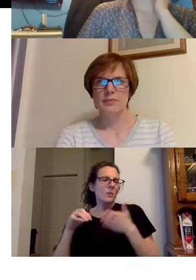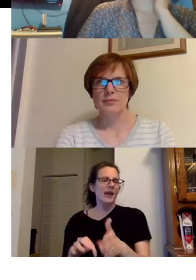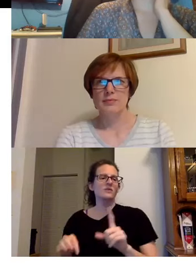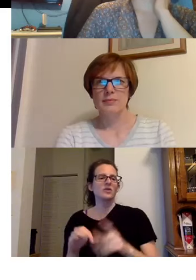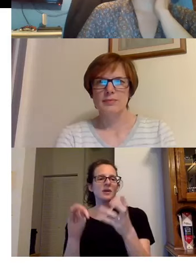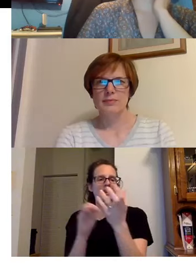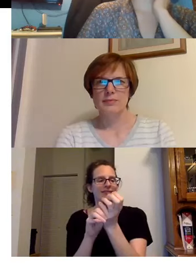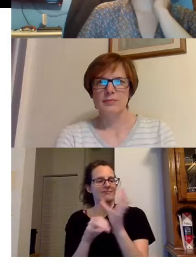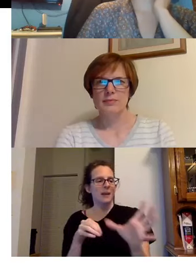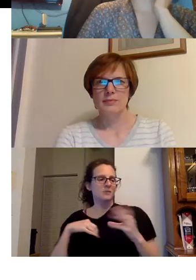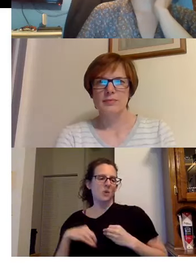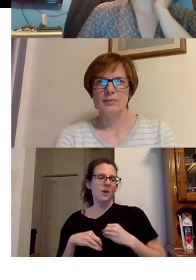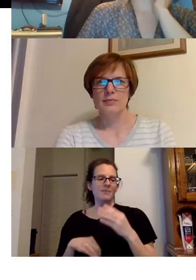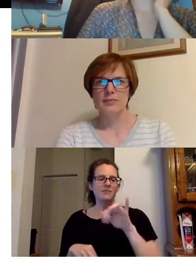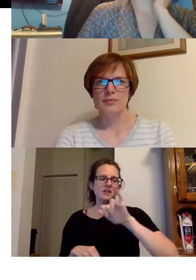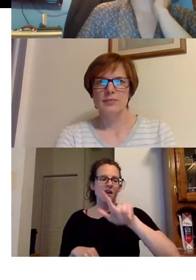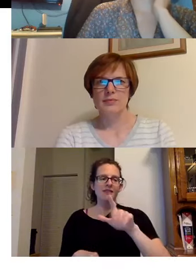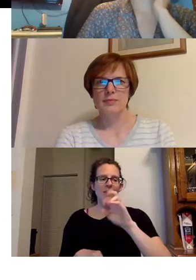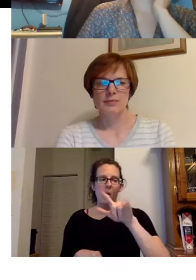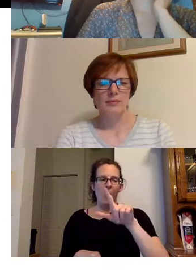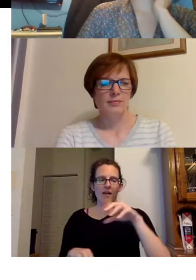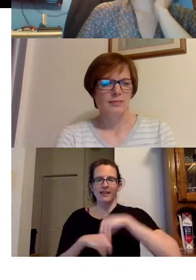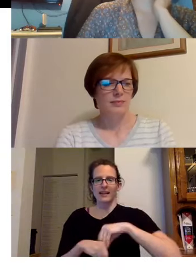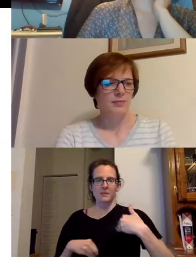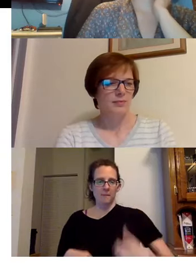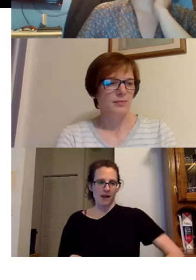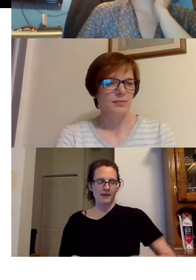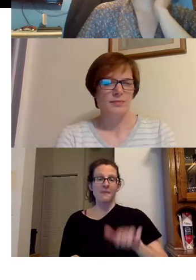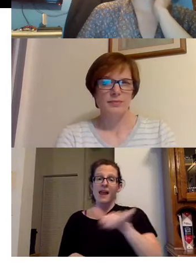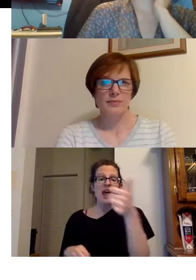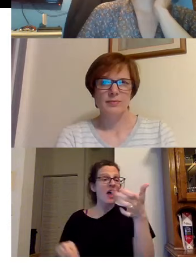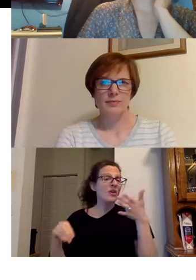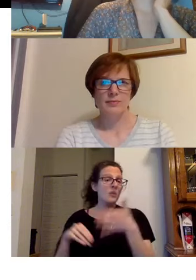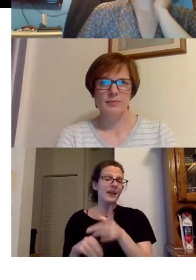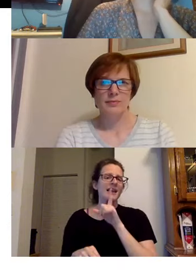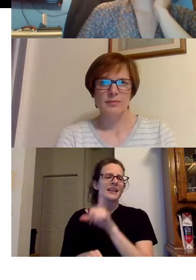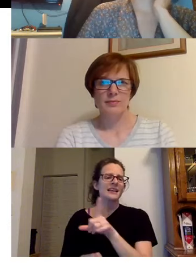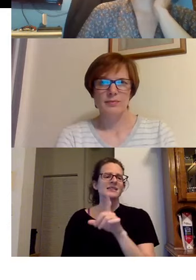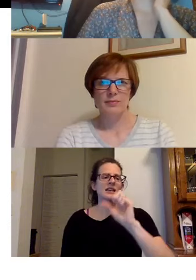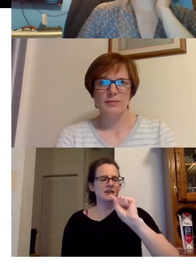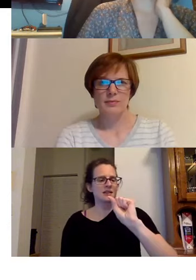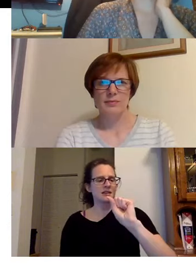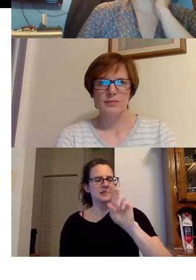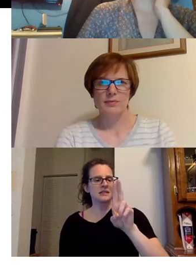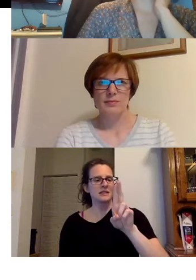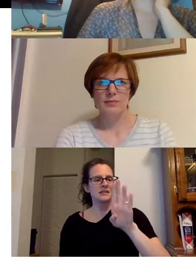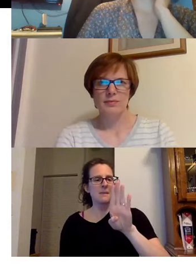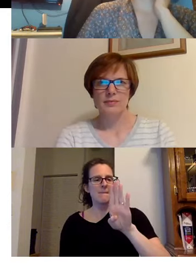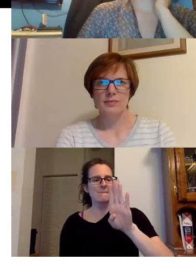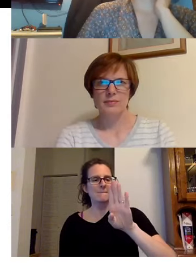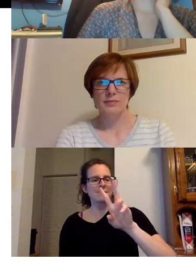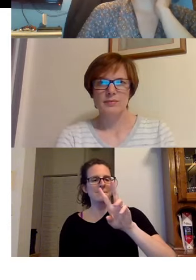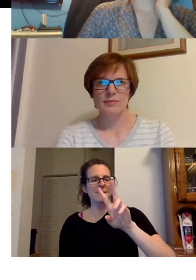body. And then another internal method is using suppositories. You can use rectal or